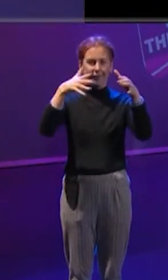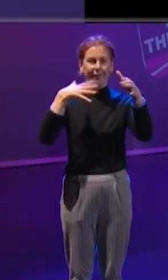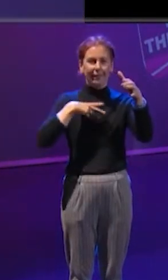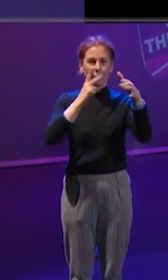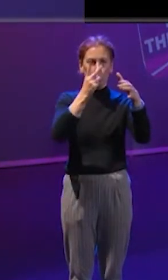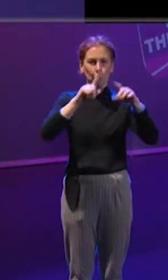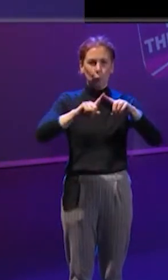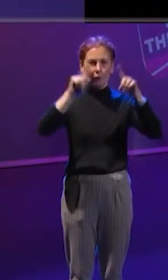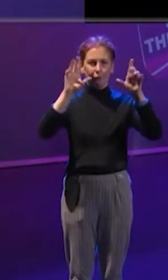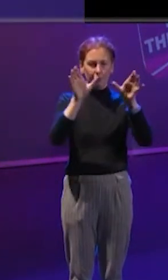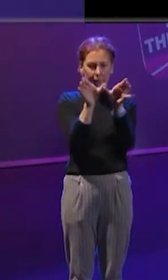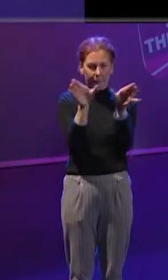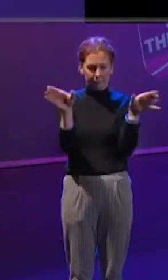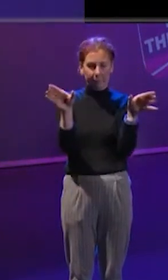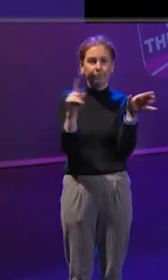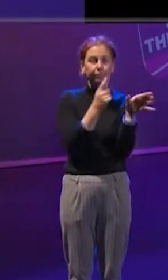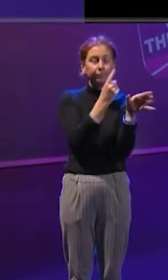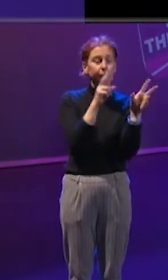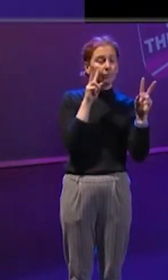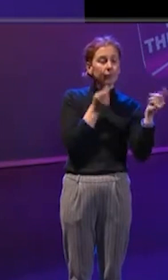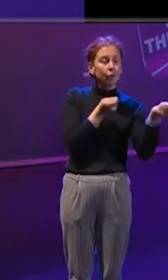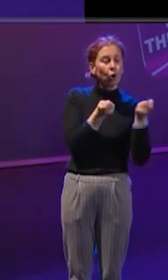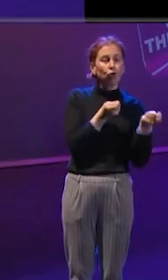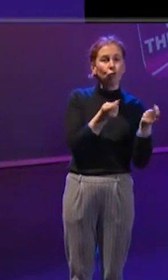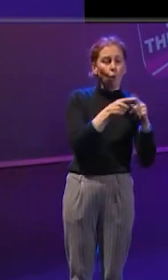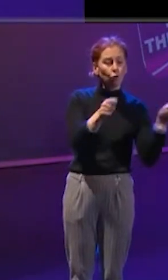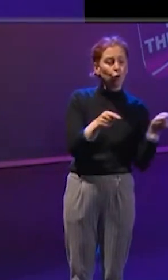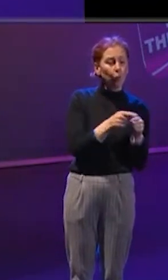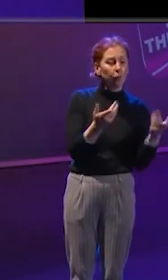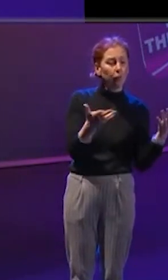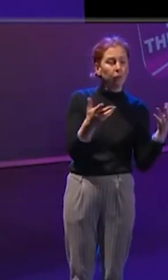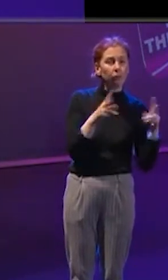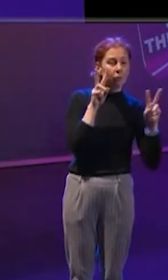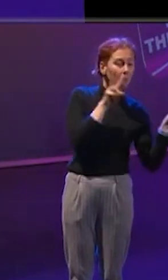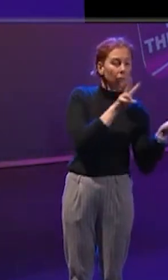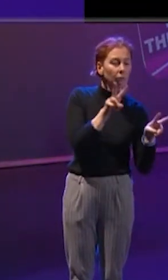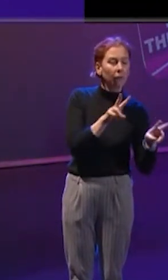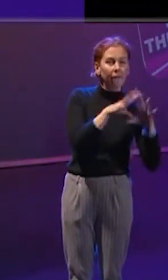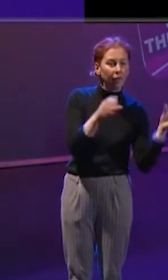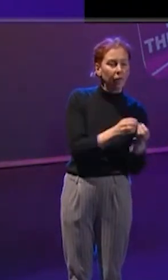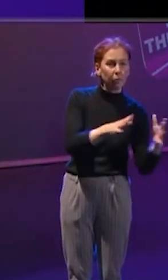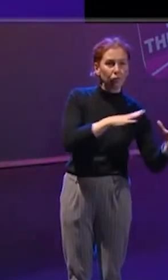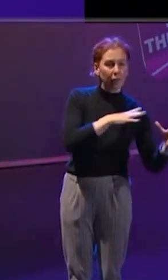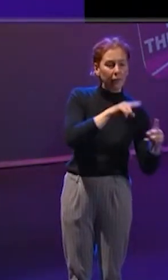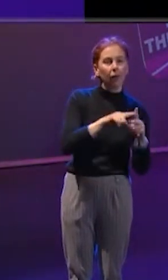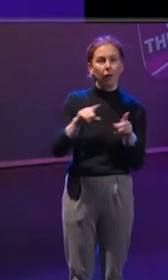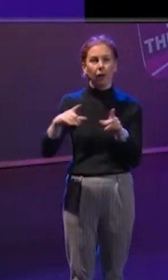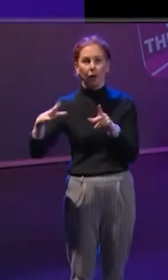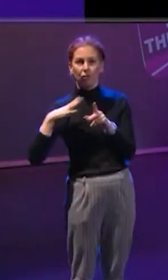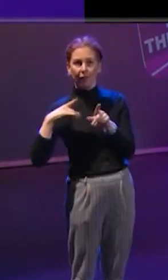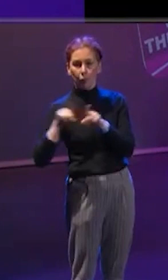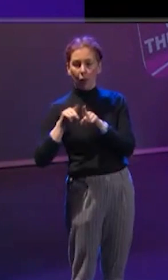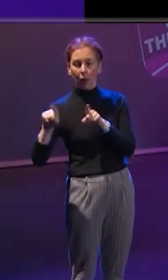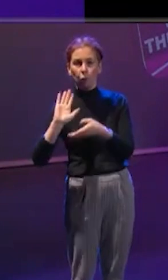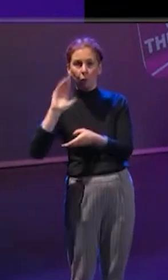be in the control room, overseeing everything and being aware that all of these a million things are going on, and also be ready to jump in and get involved on the